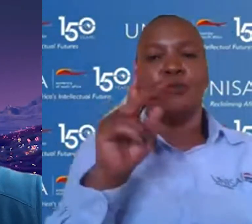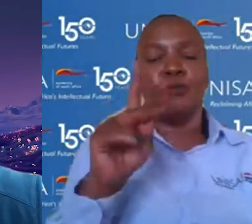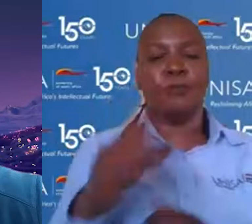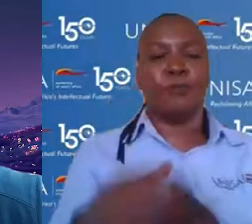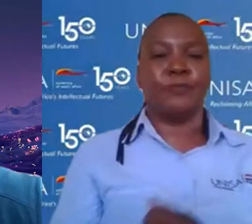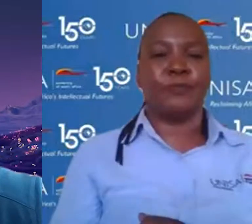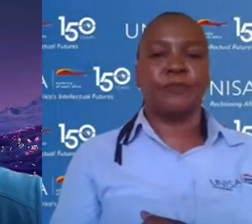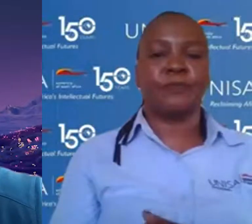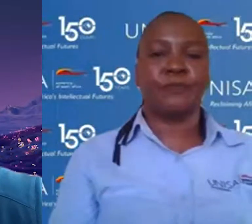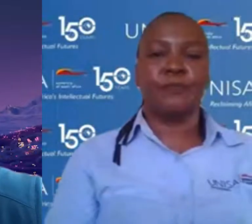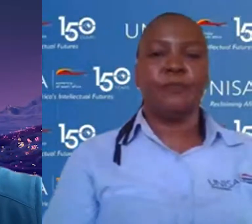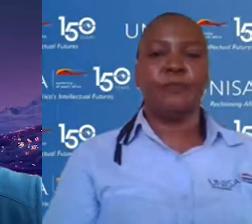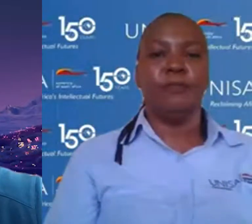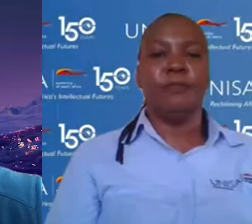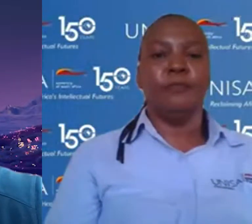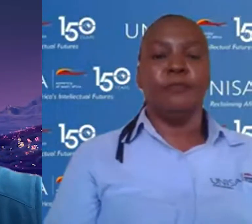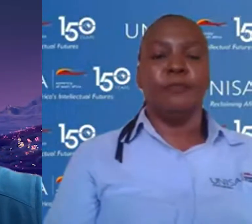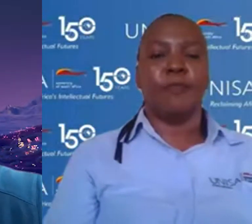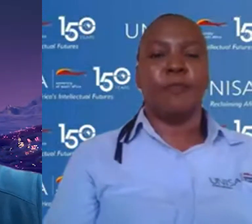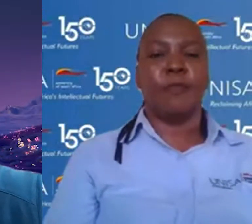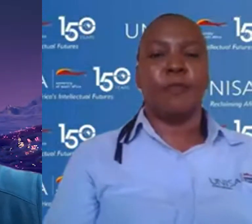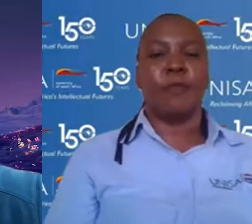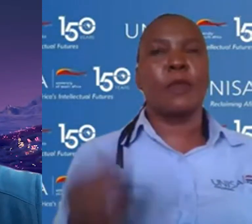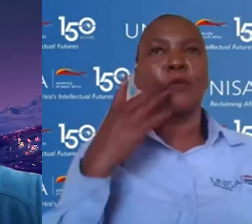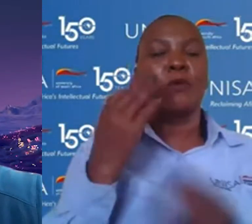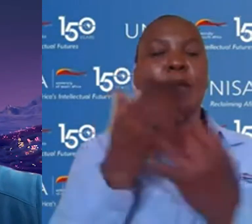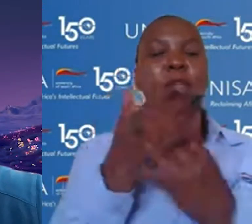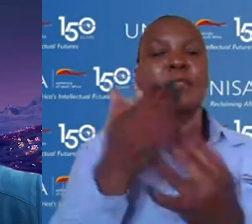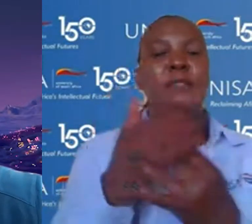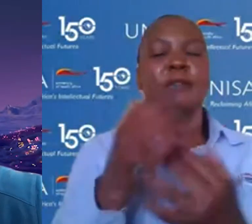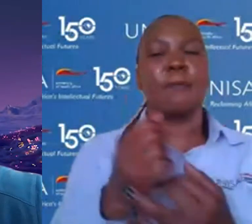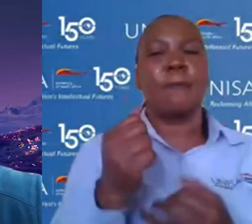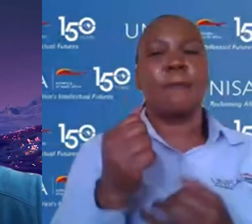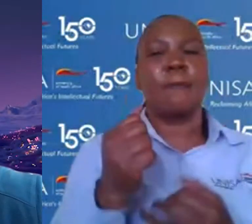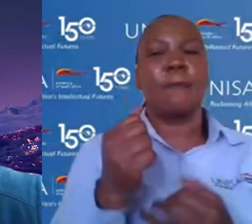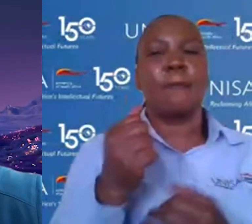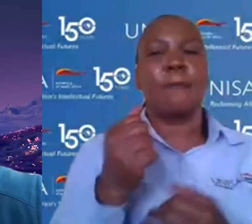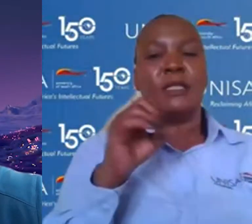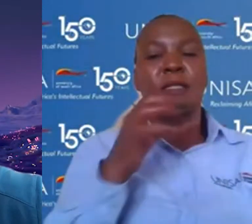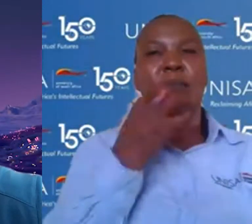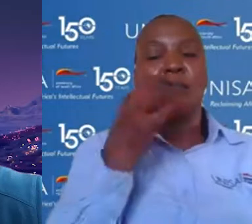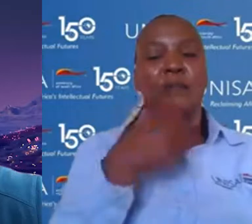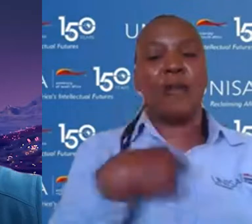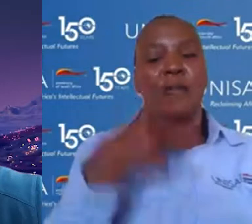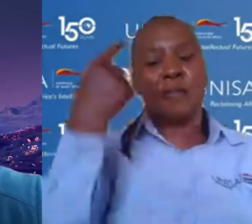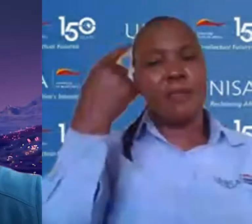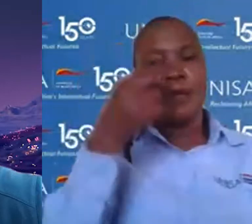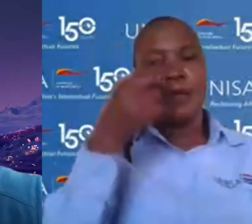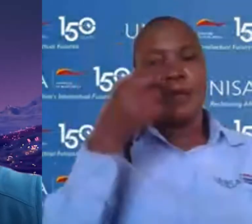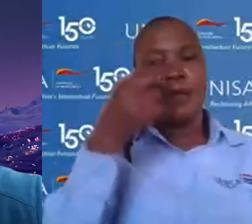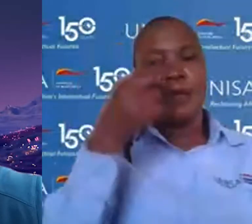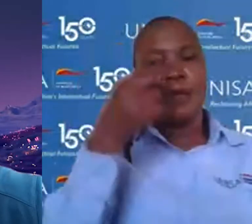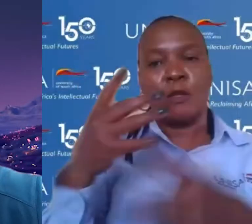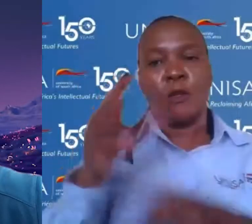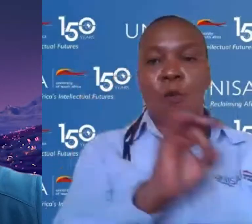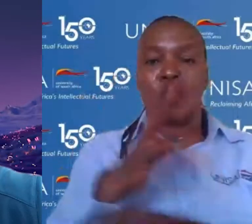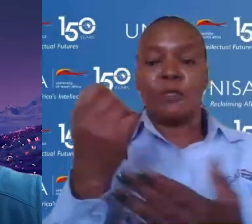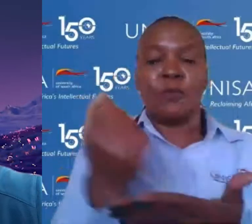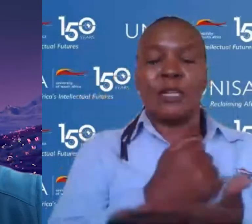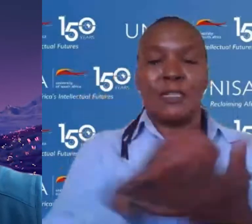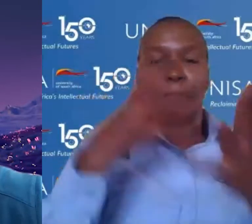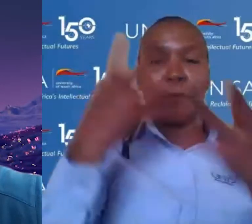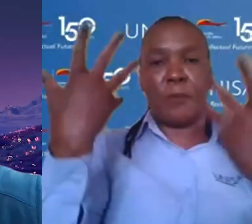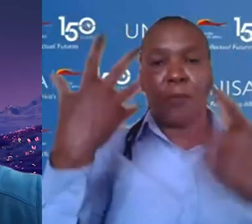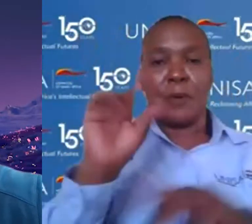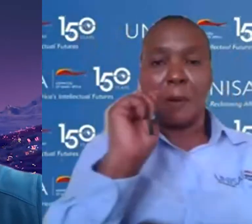see. When will I be able to access my UNISA? I think I've indicated once you have registered and paid your final registration